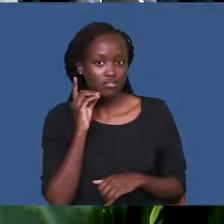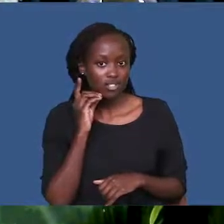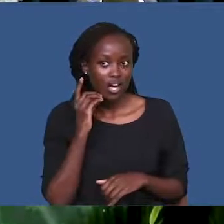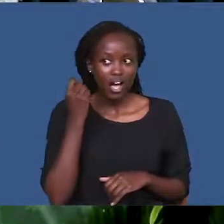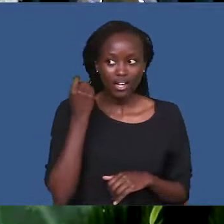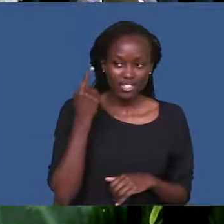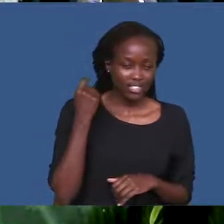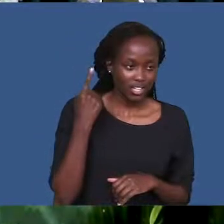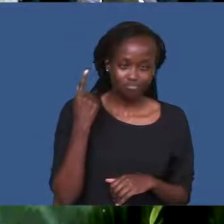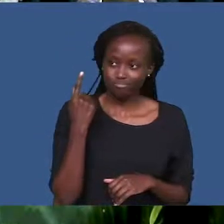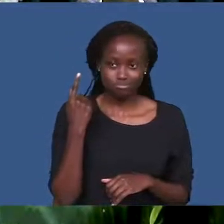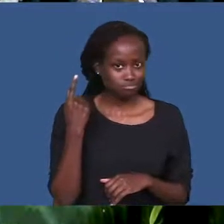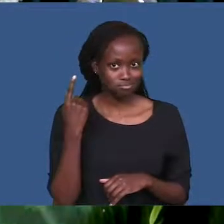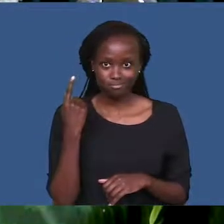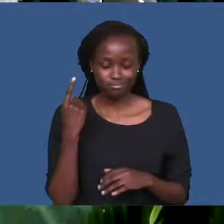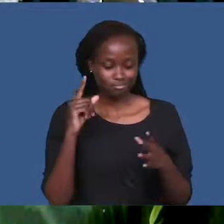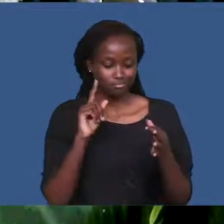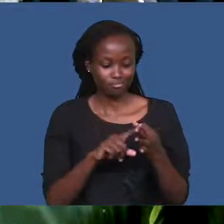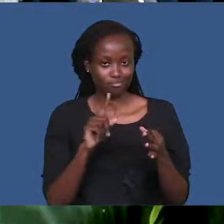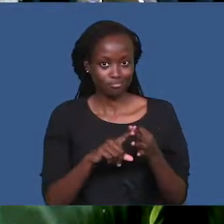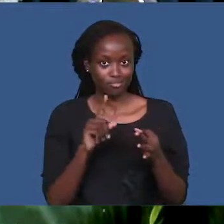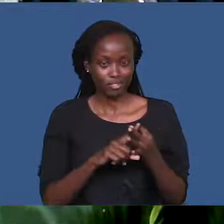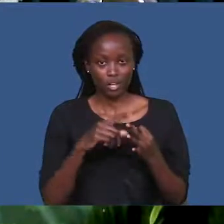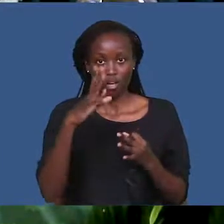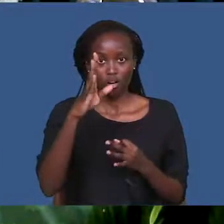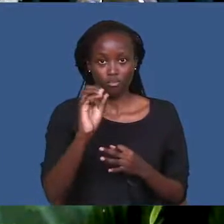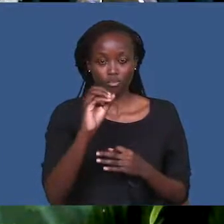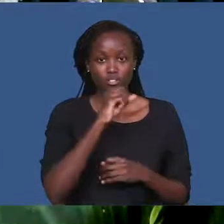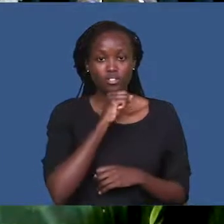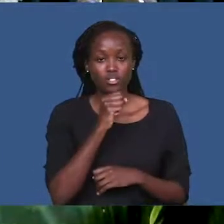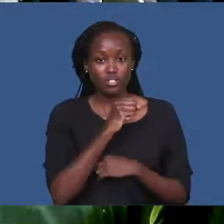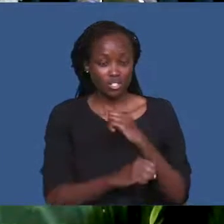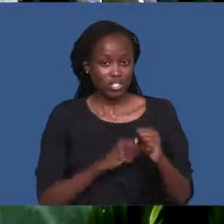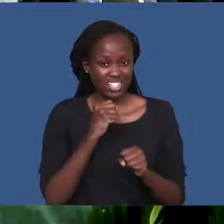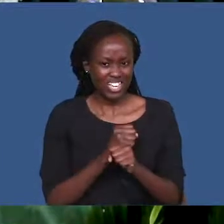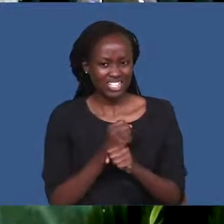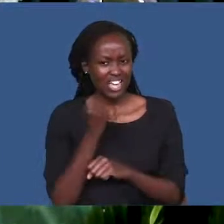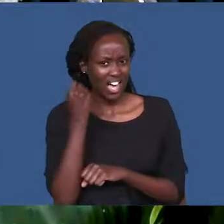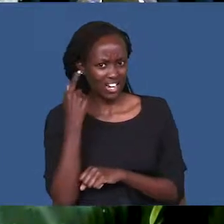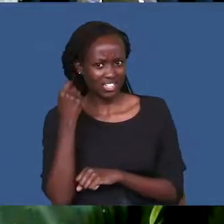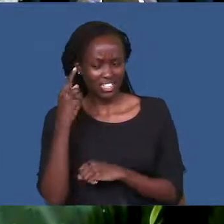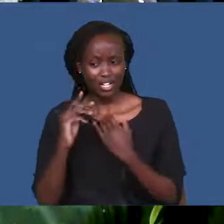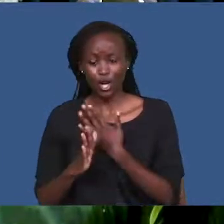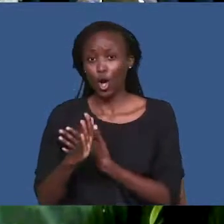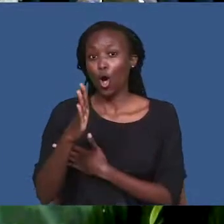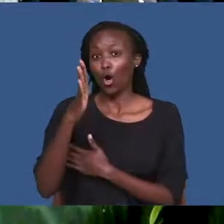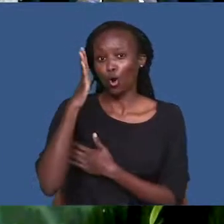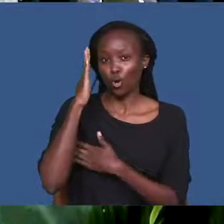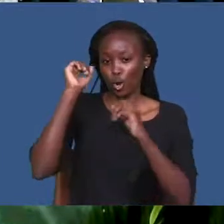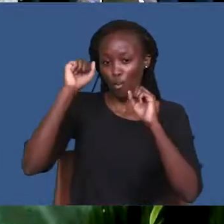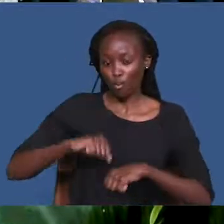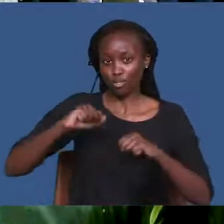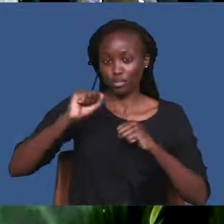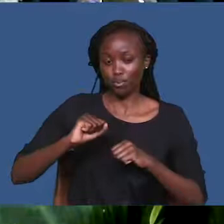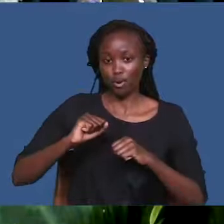discovering that he's nobody. And 40 years finding out how God can take nobody